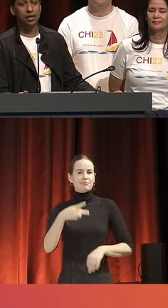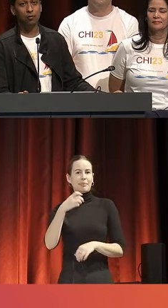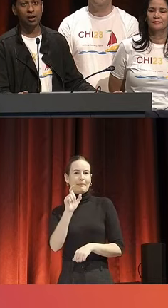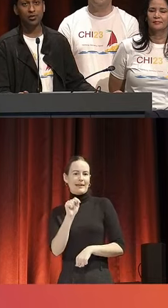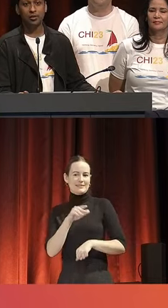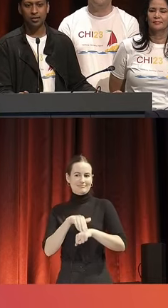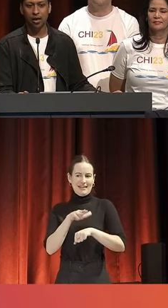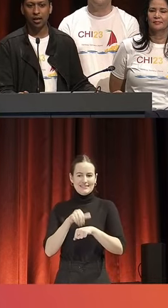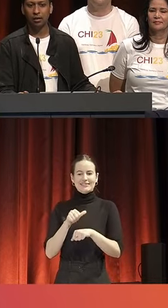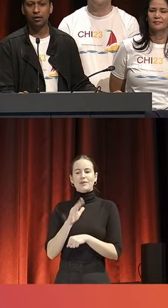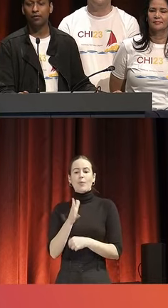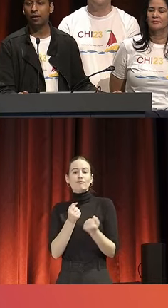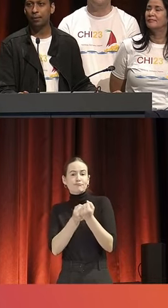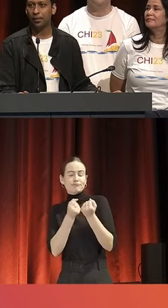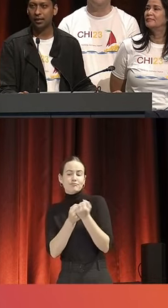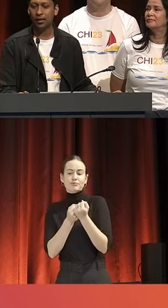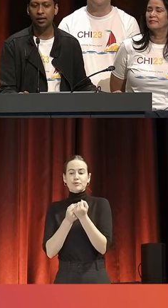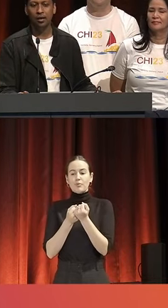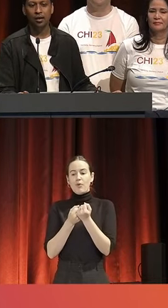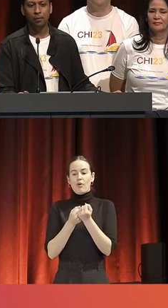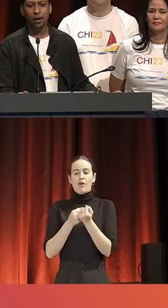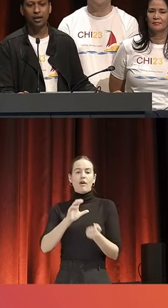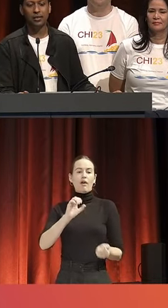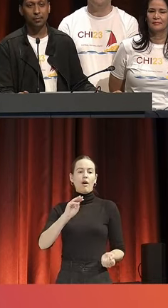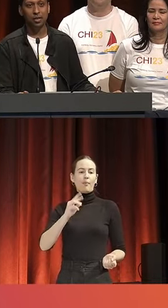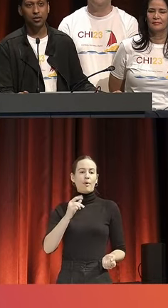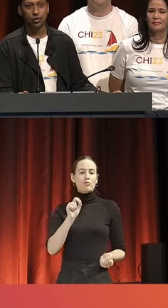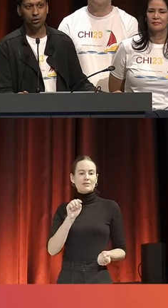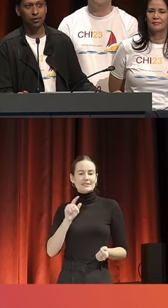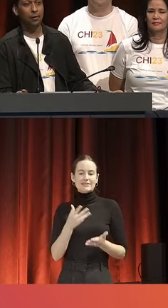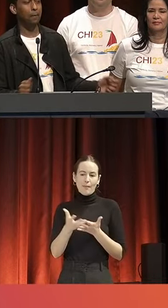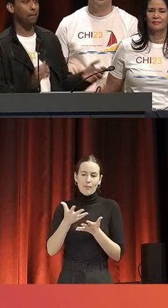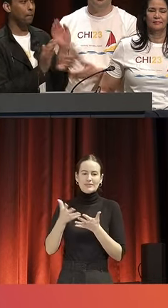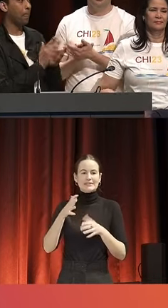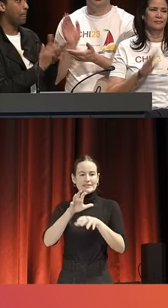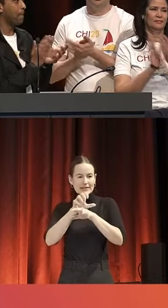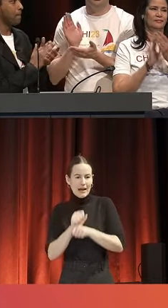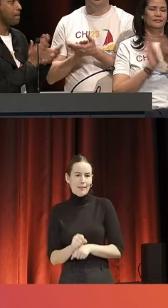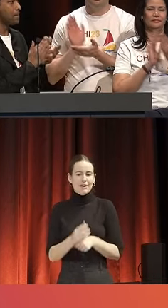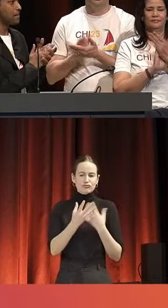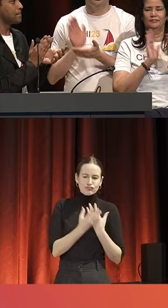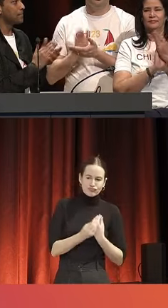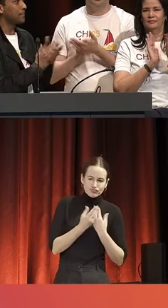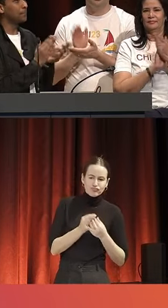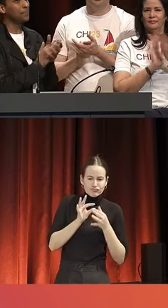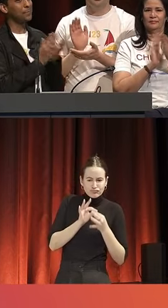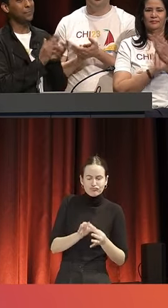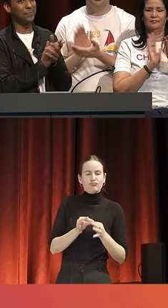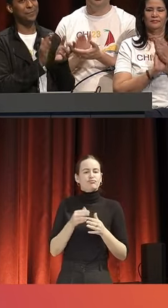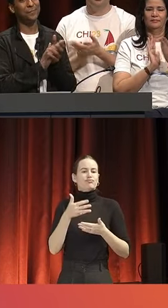towards an interaction design for empathy, by Debbie Jung.